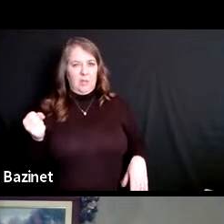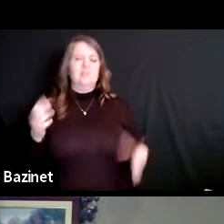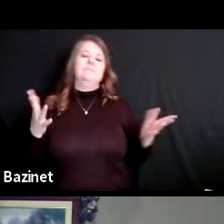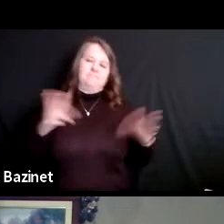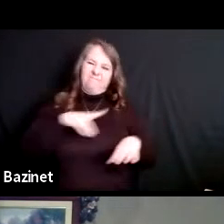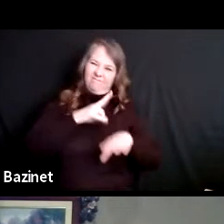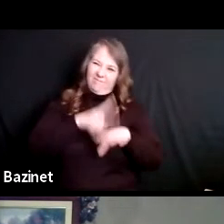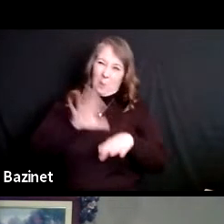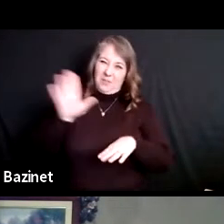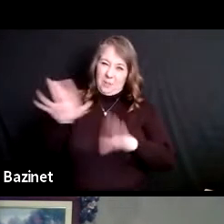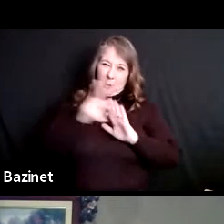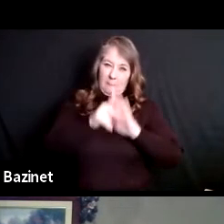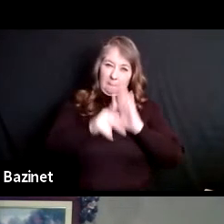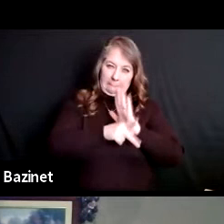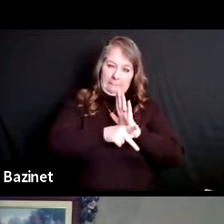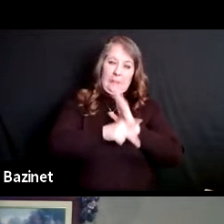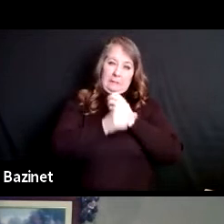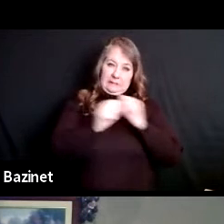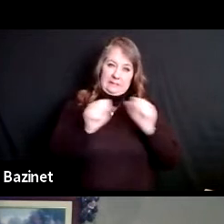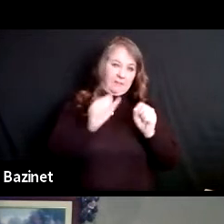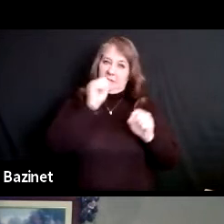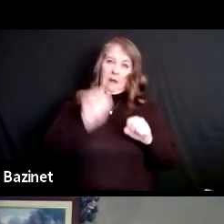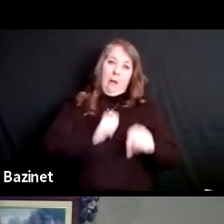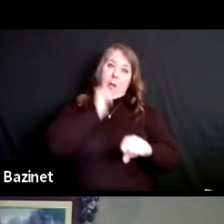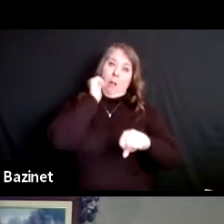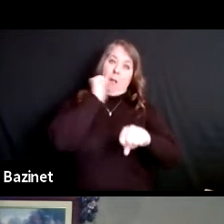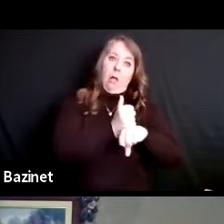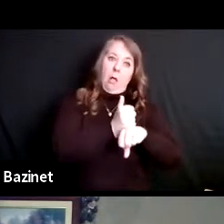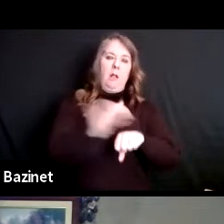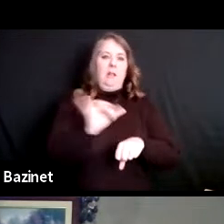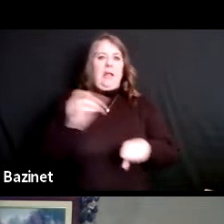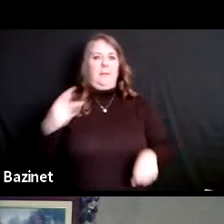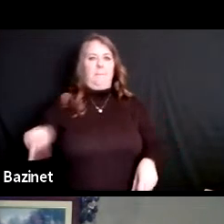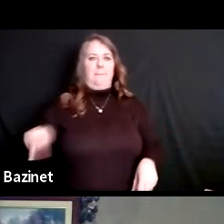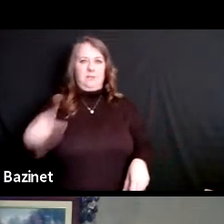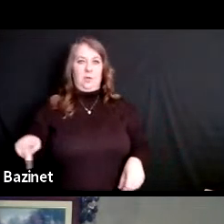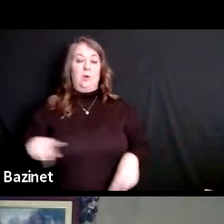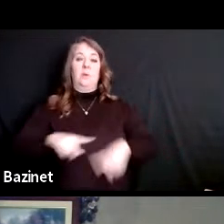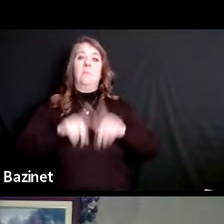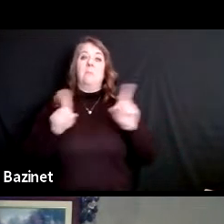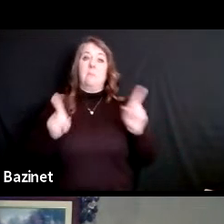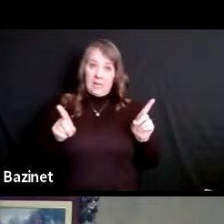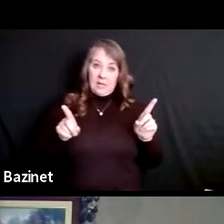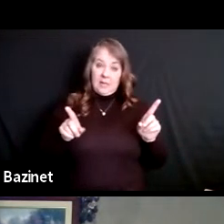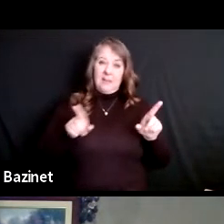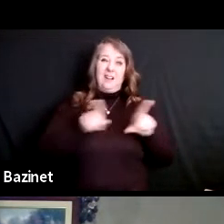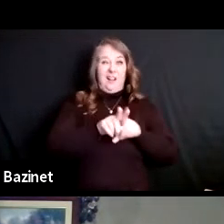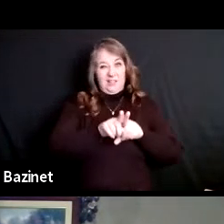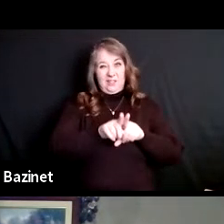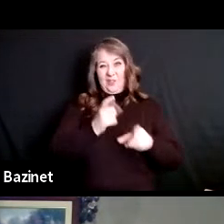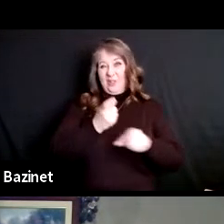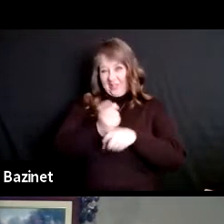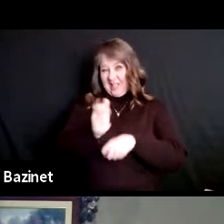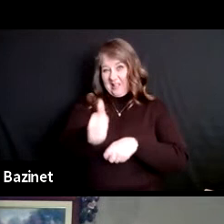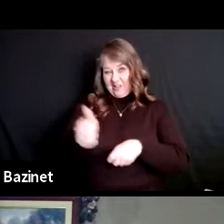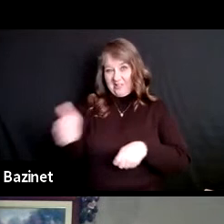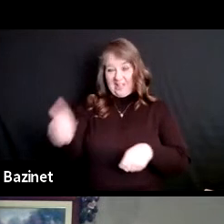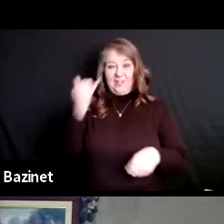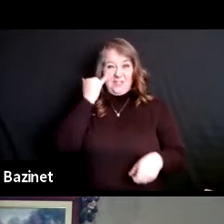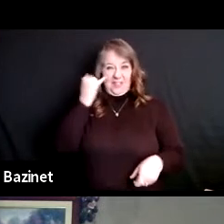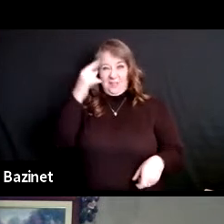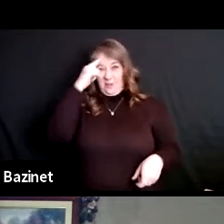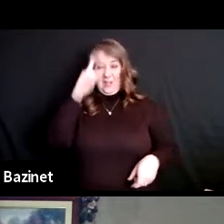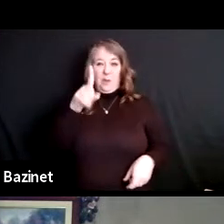not as well in place as they are here in Pasco, but you're also kidding yourselves if you think they're being